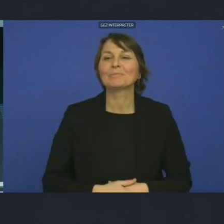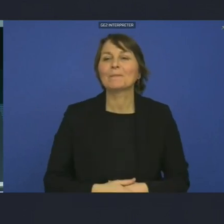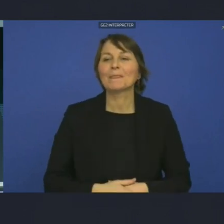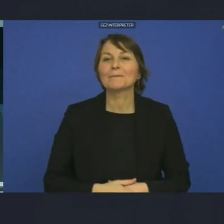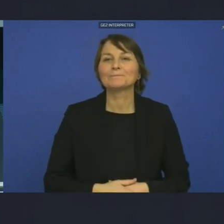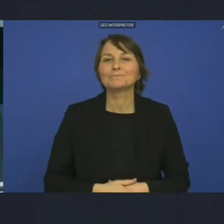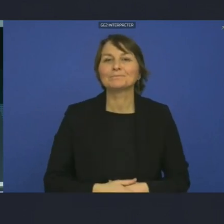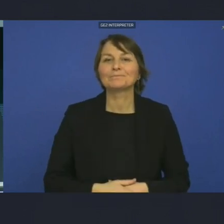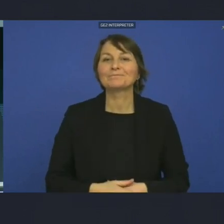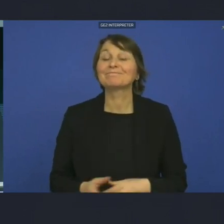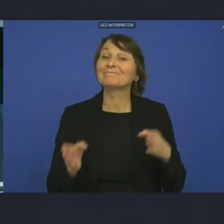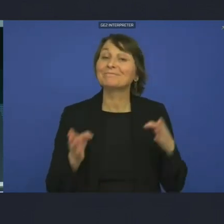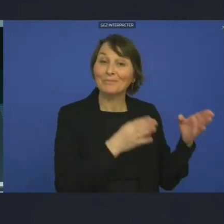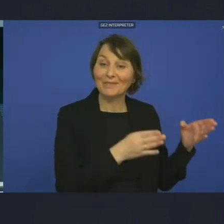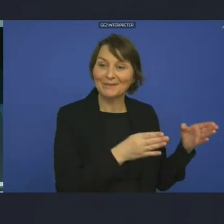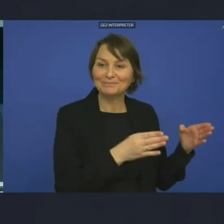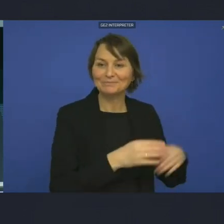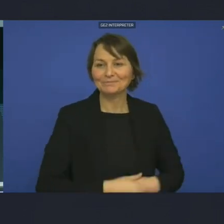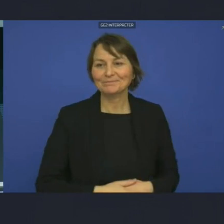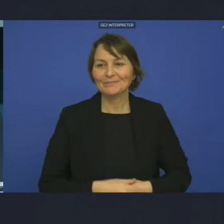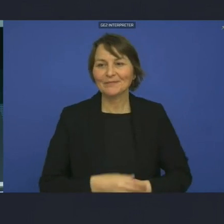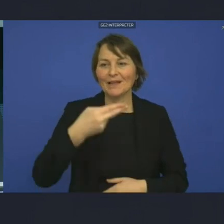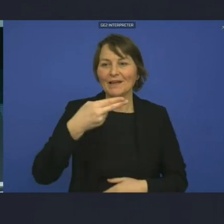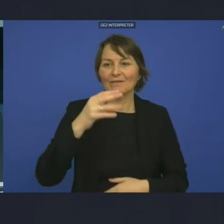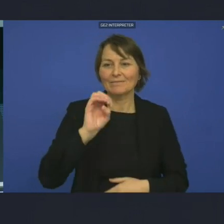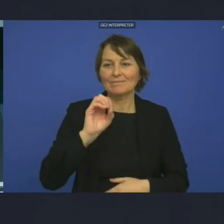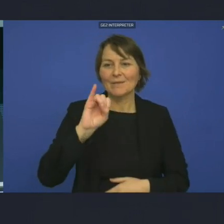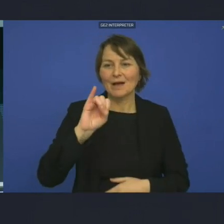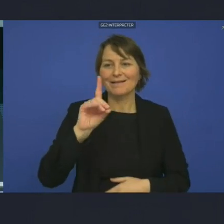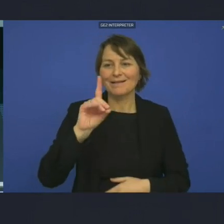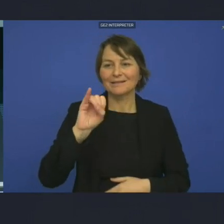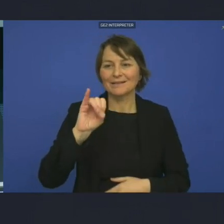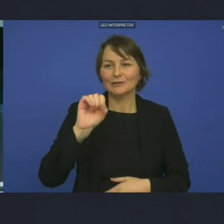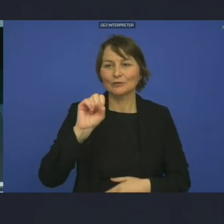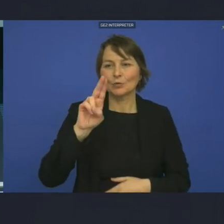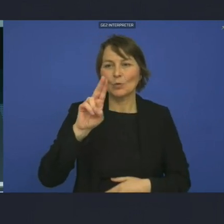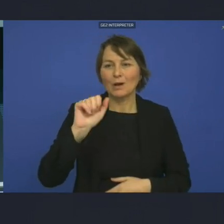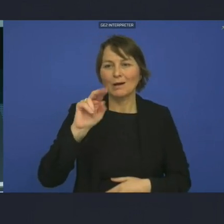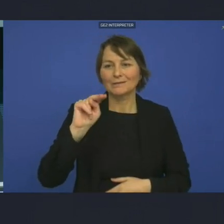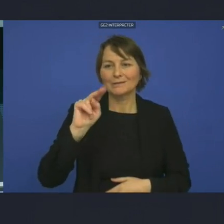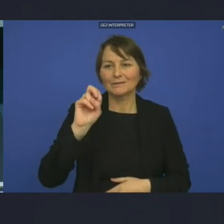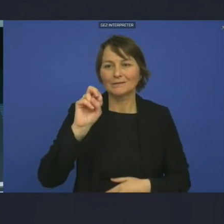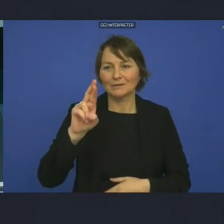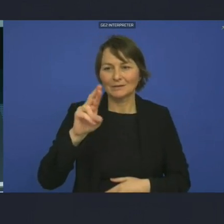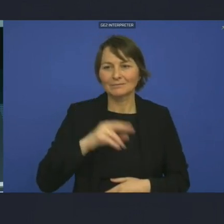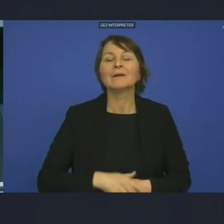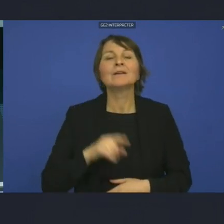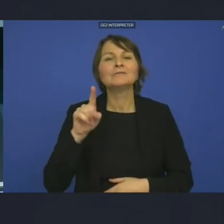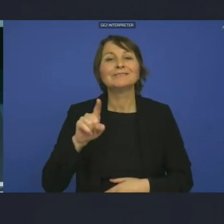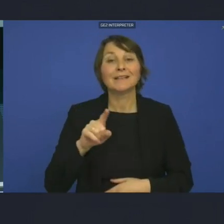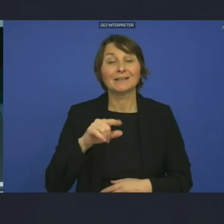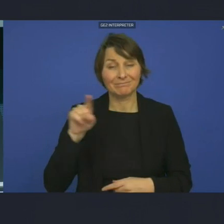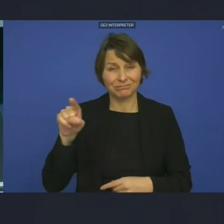is Heidi Sulander, who is the Councillor for Education, Culture, Audiovisual, Youth and Sport, a mouthful,